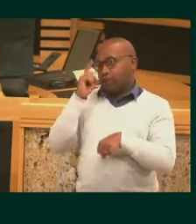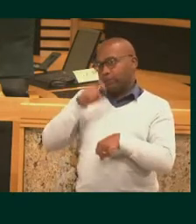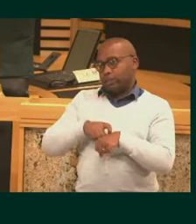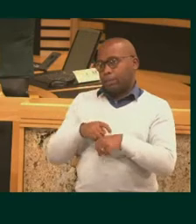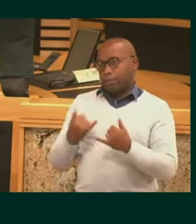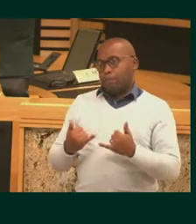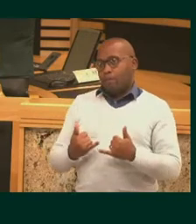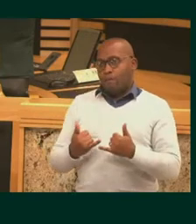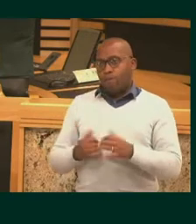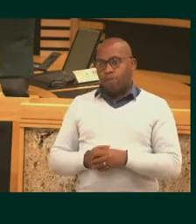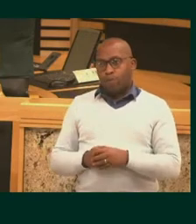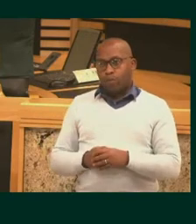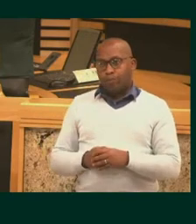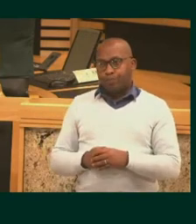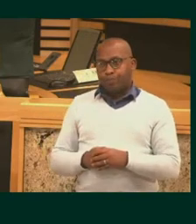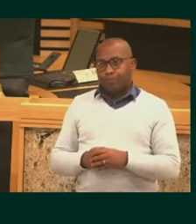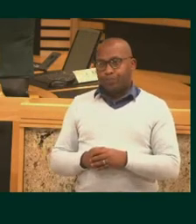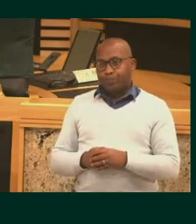years